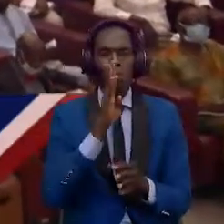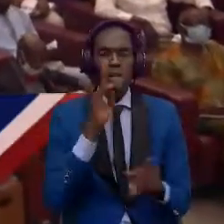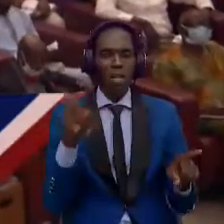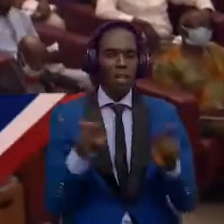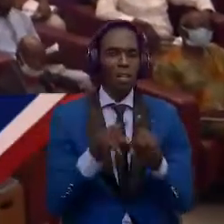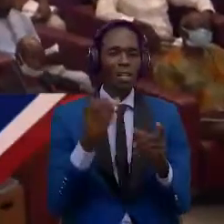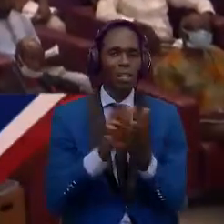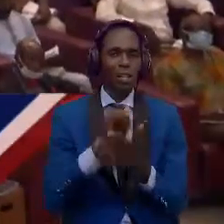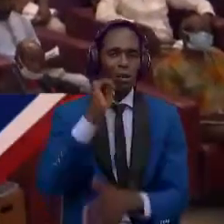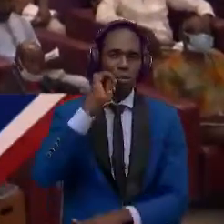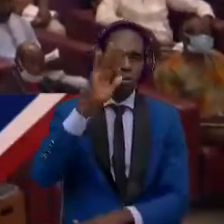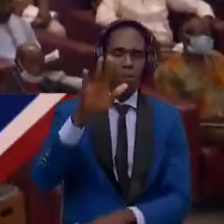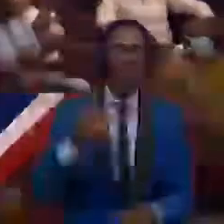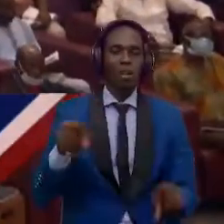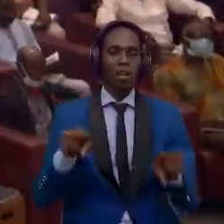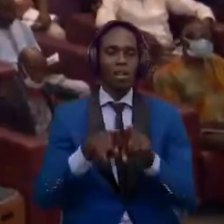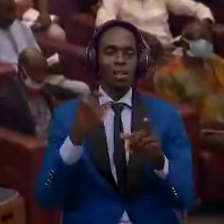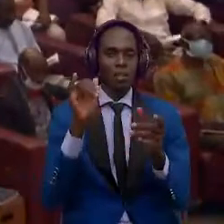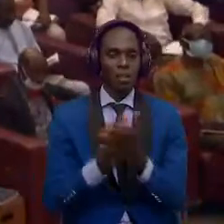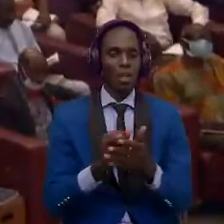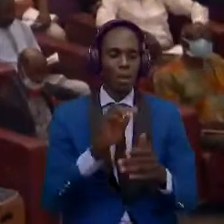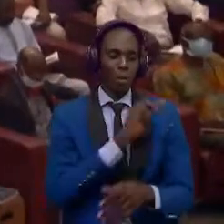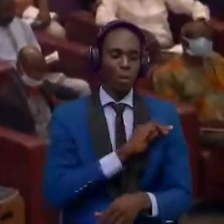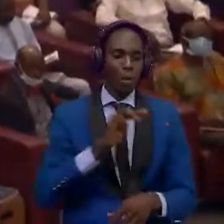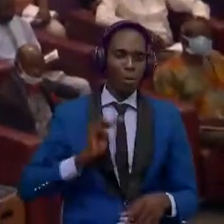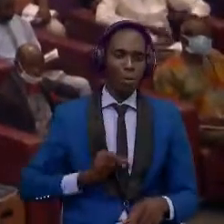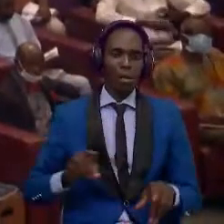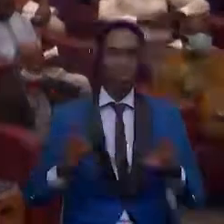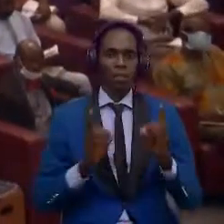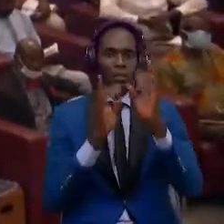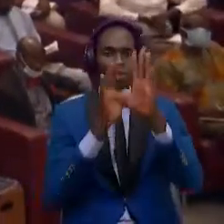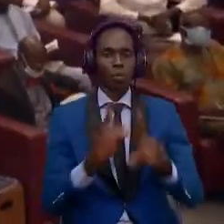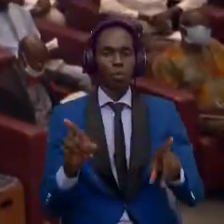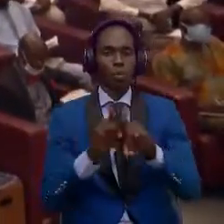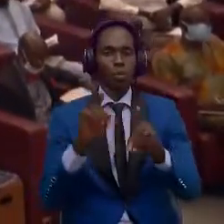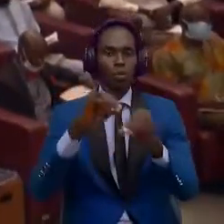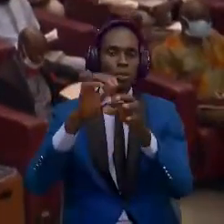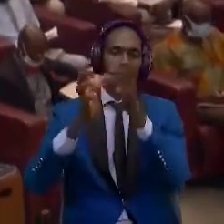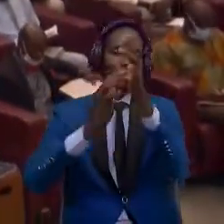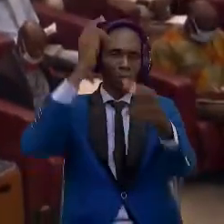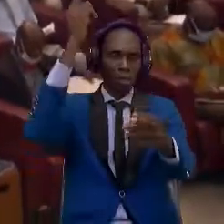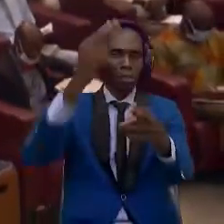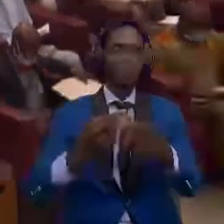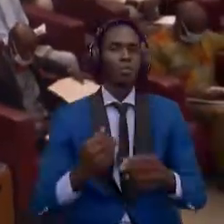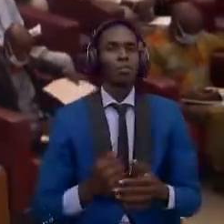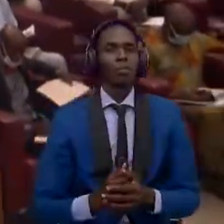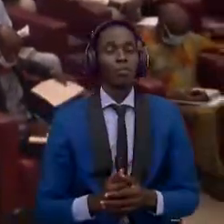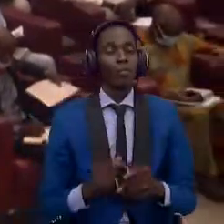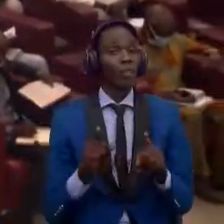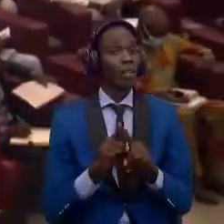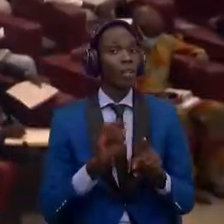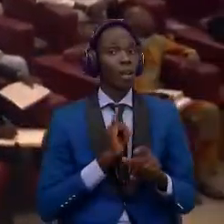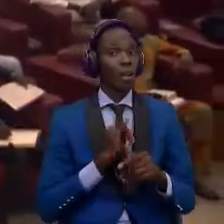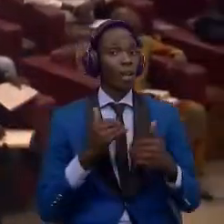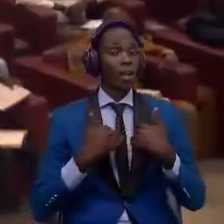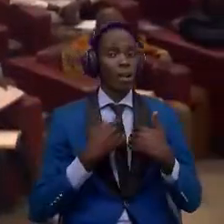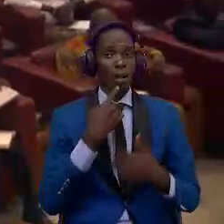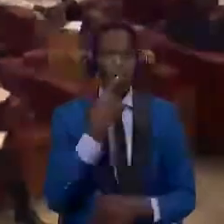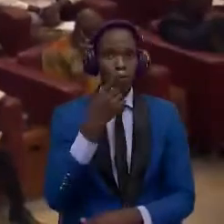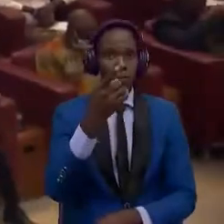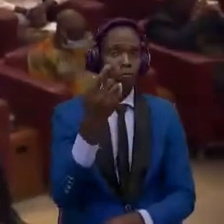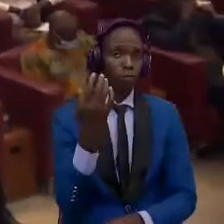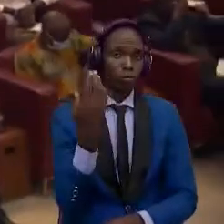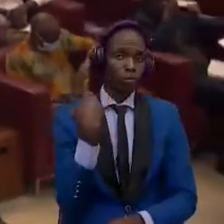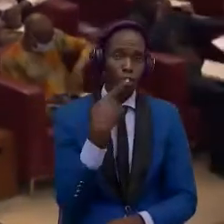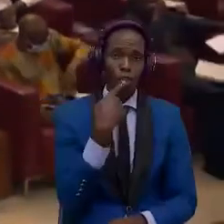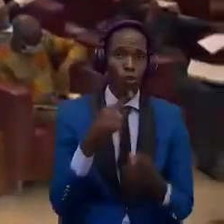a member, and such a disciple, in Jesus' name. As I've told you, he was